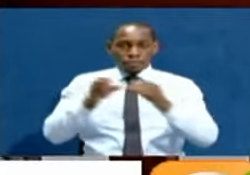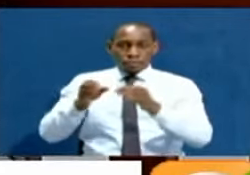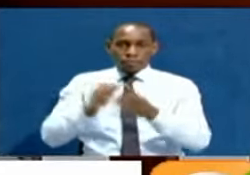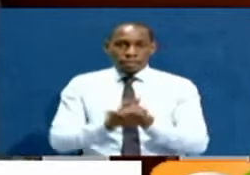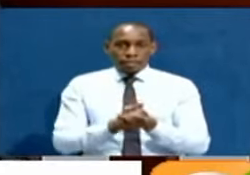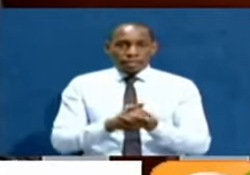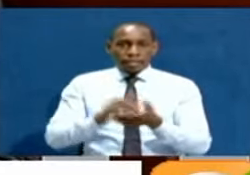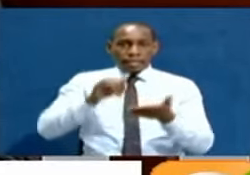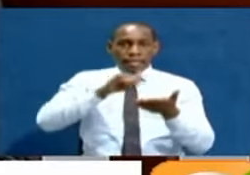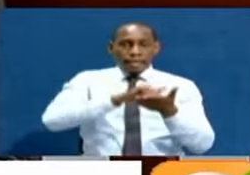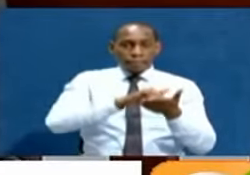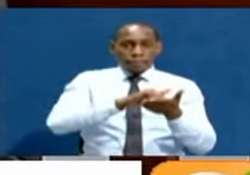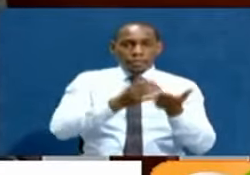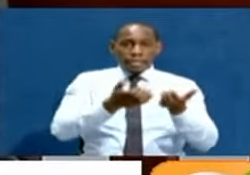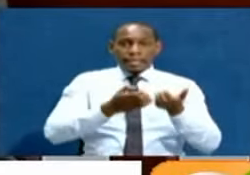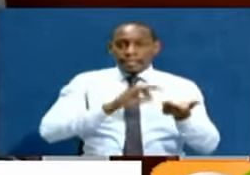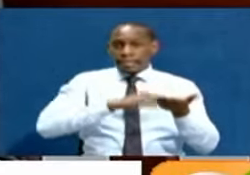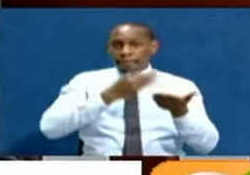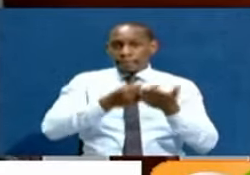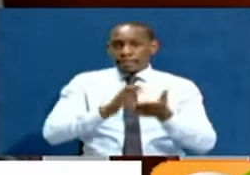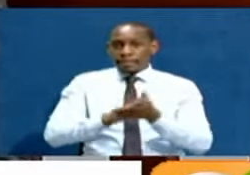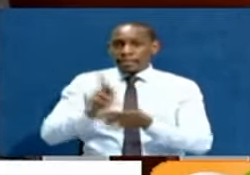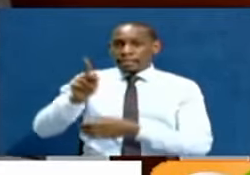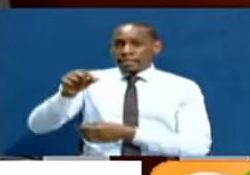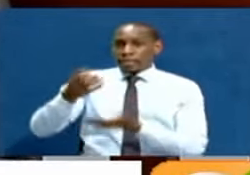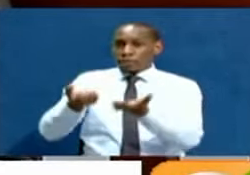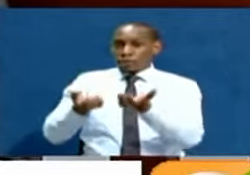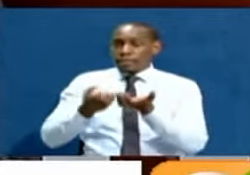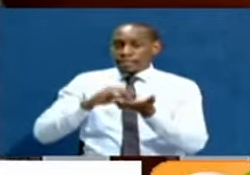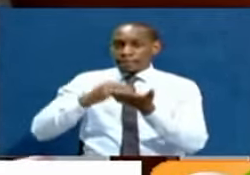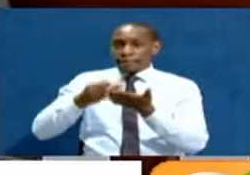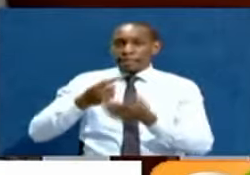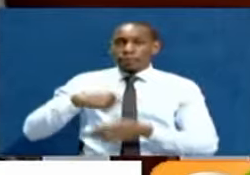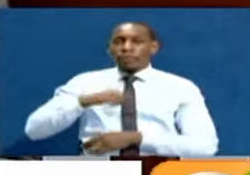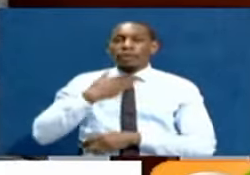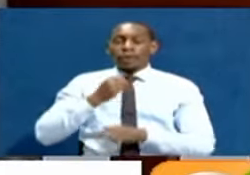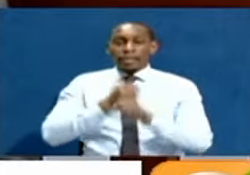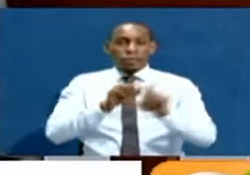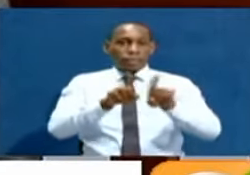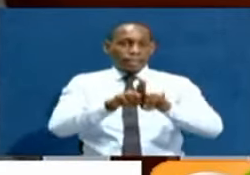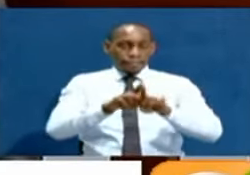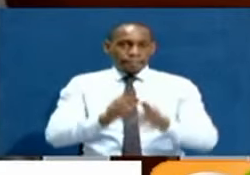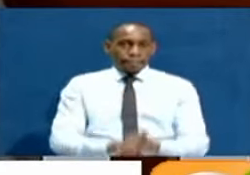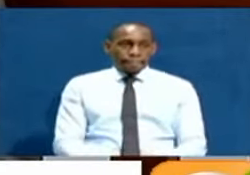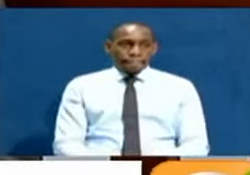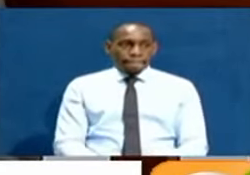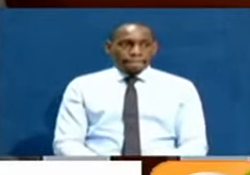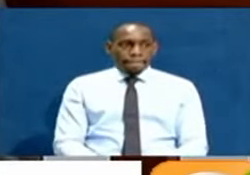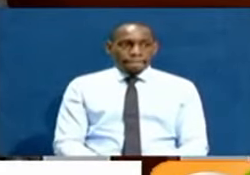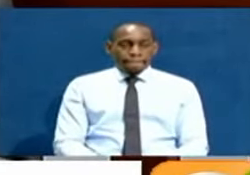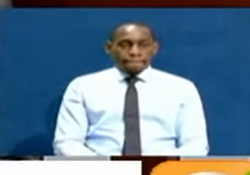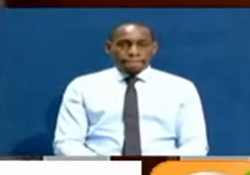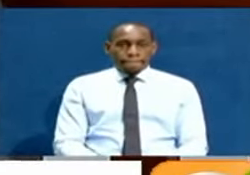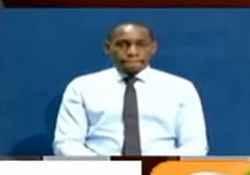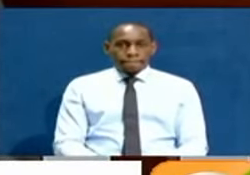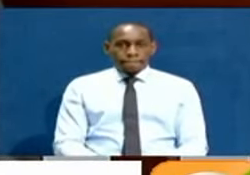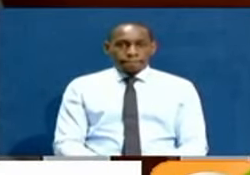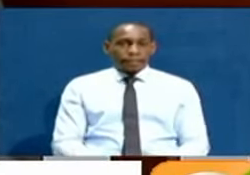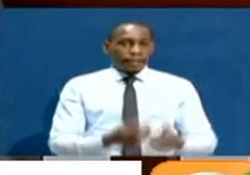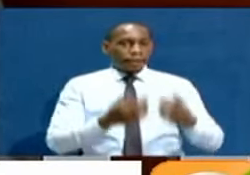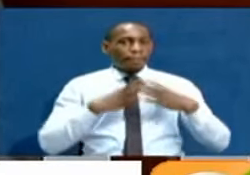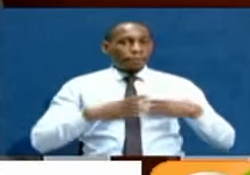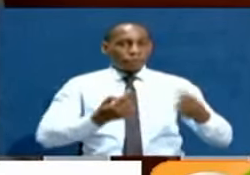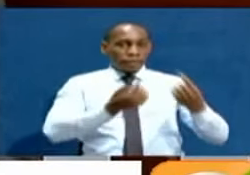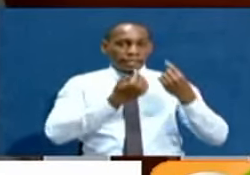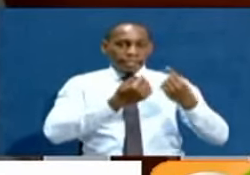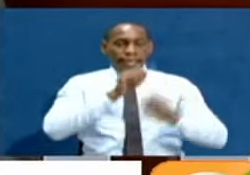know, the airport needs the funding. The airline needs the funding. That's what we want to do. We wouldn't want to take over anything. And I think the critics are wrong. And I think